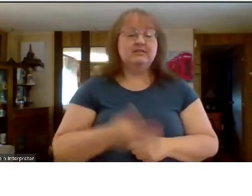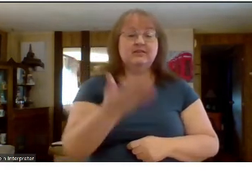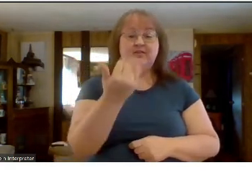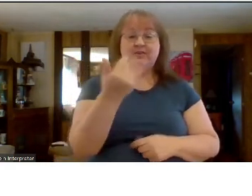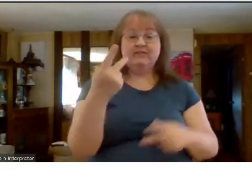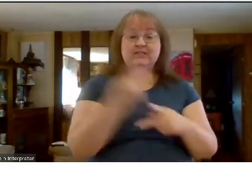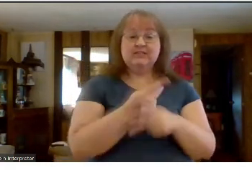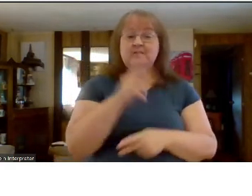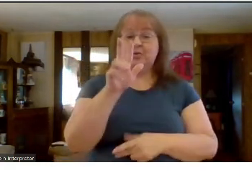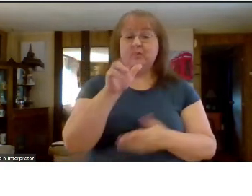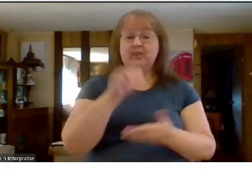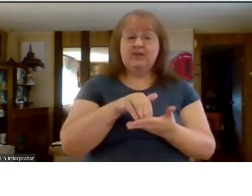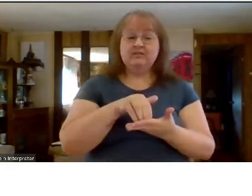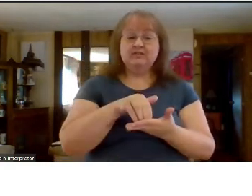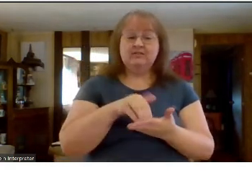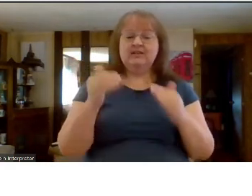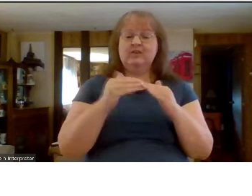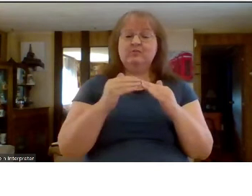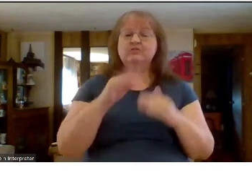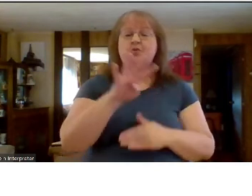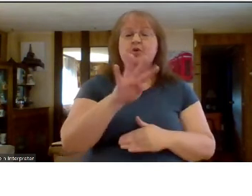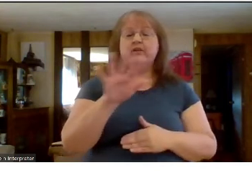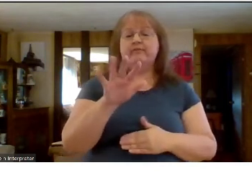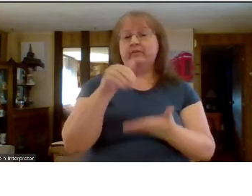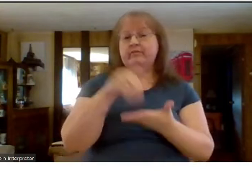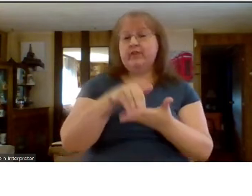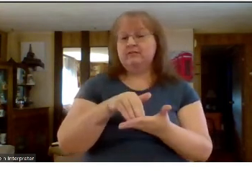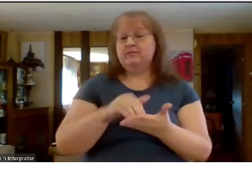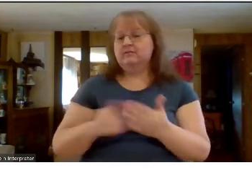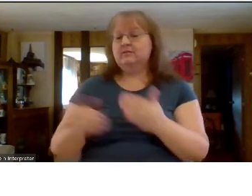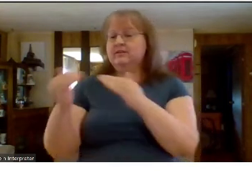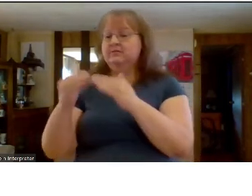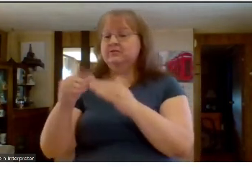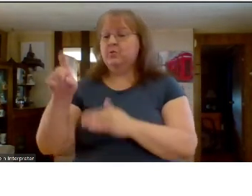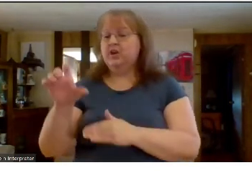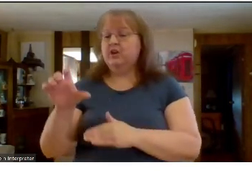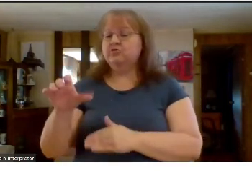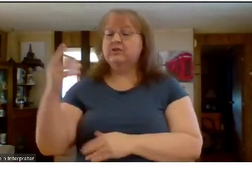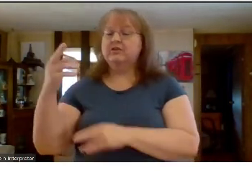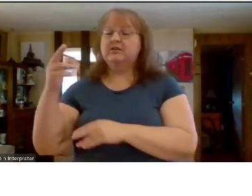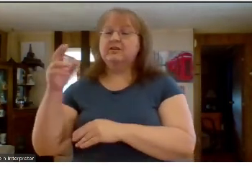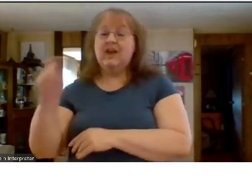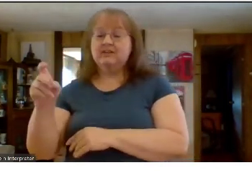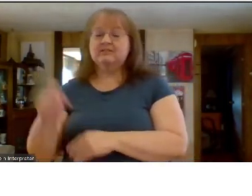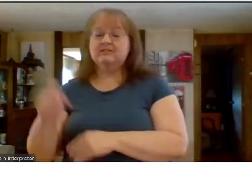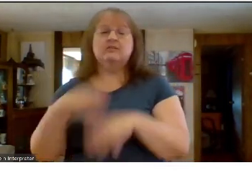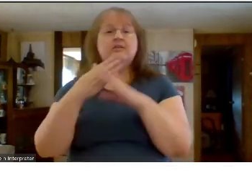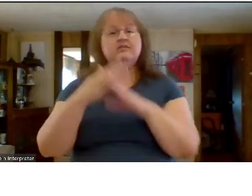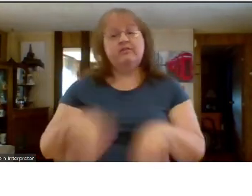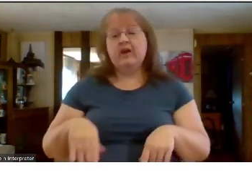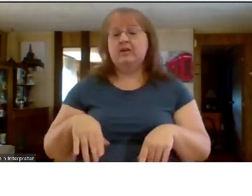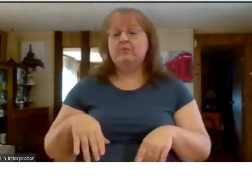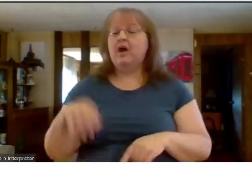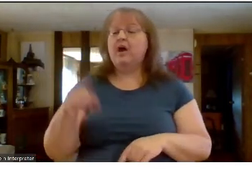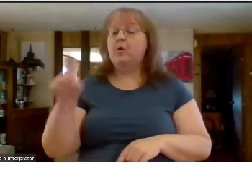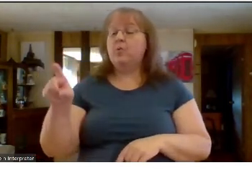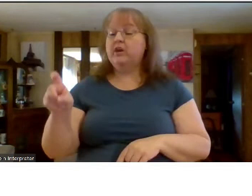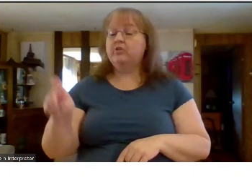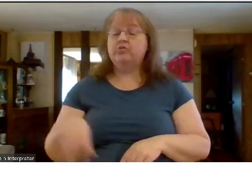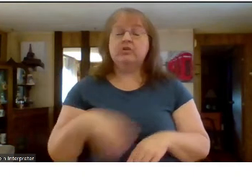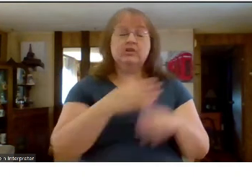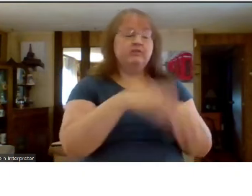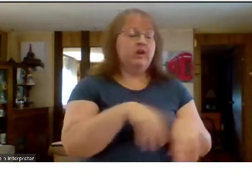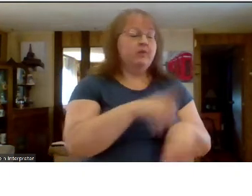Okay, so 15 times 3,000 equals 45,000 equals